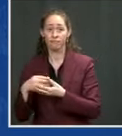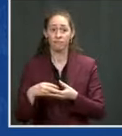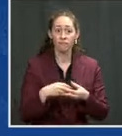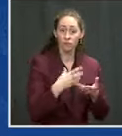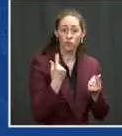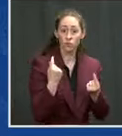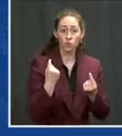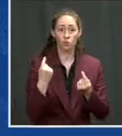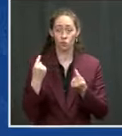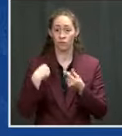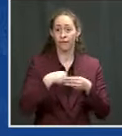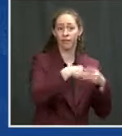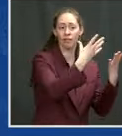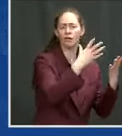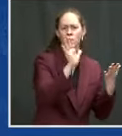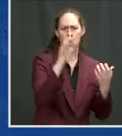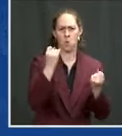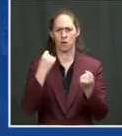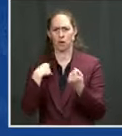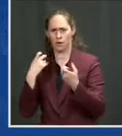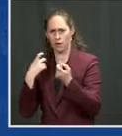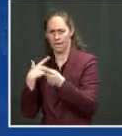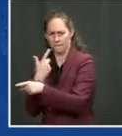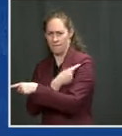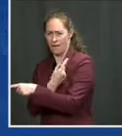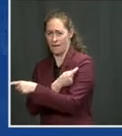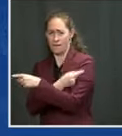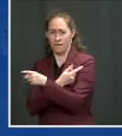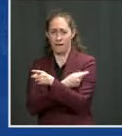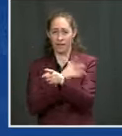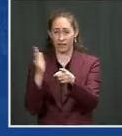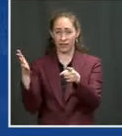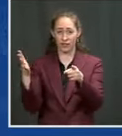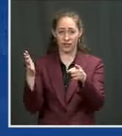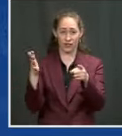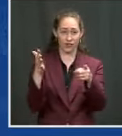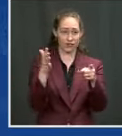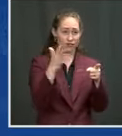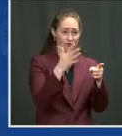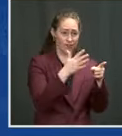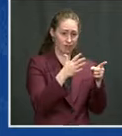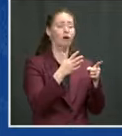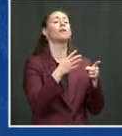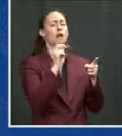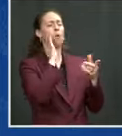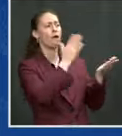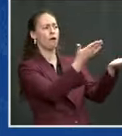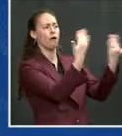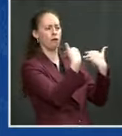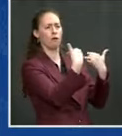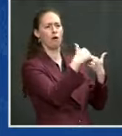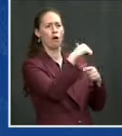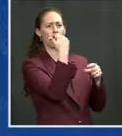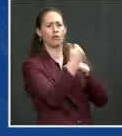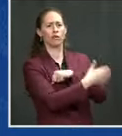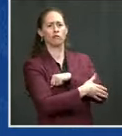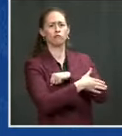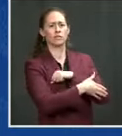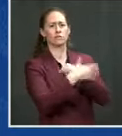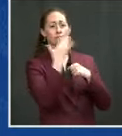But we are going to be engaged in working with other countries because there are going to be a lot of variants that are going to be coming from other